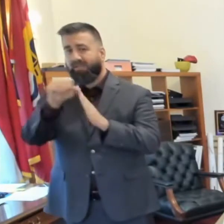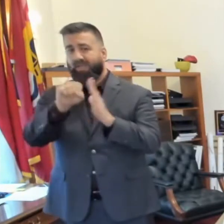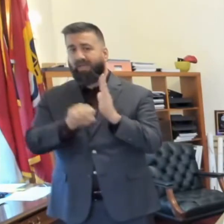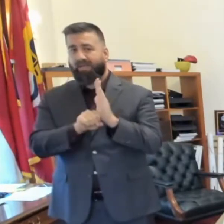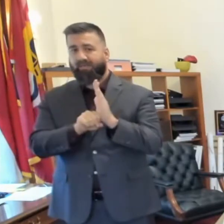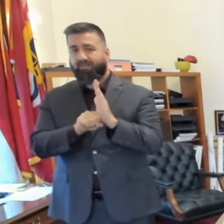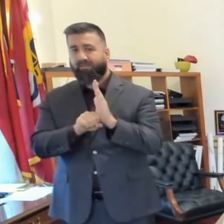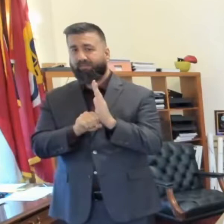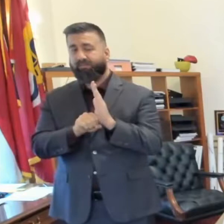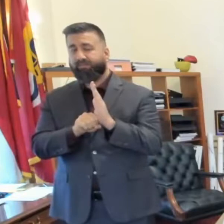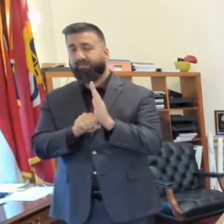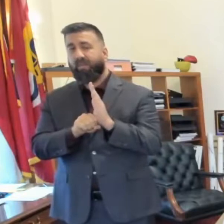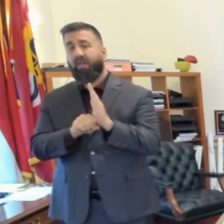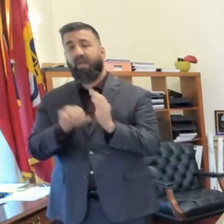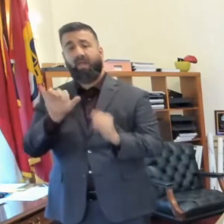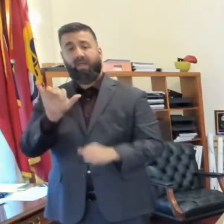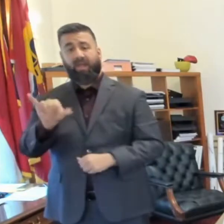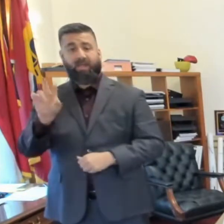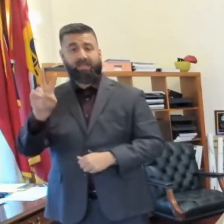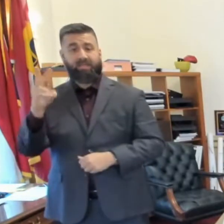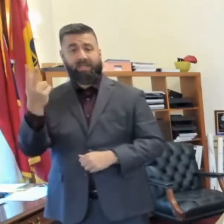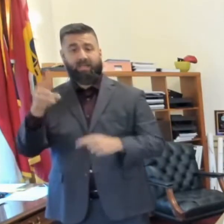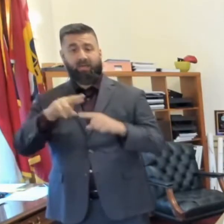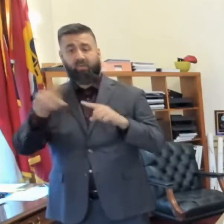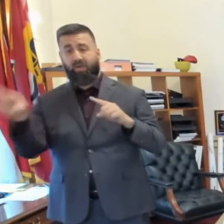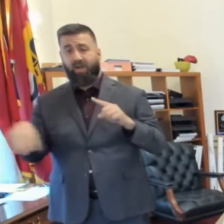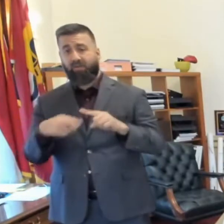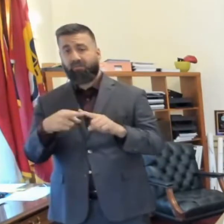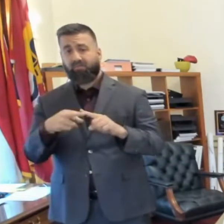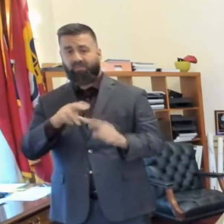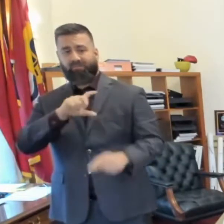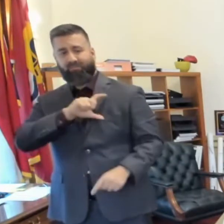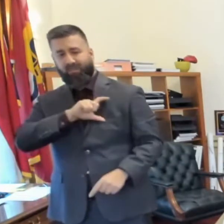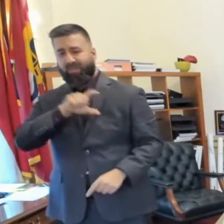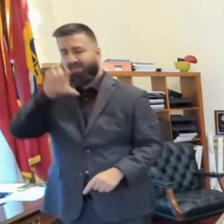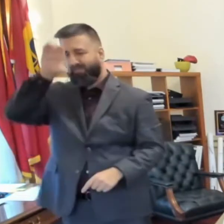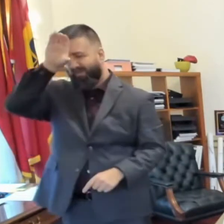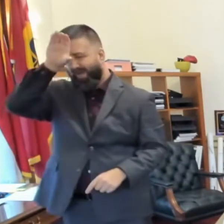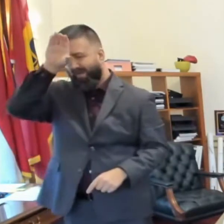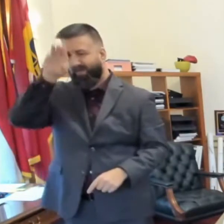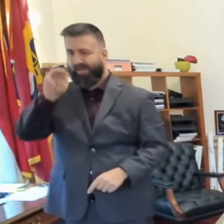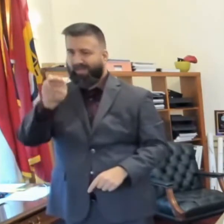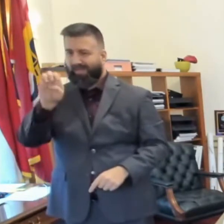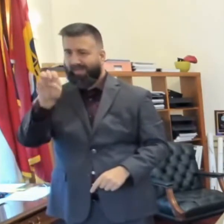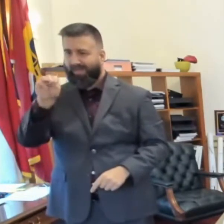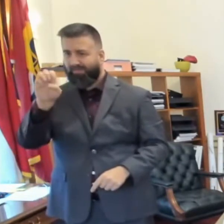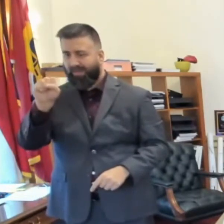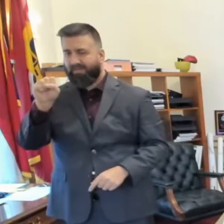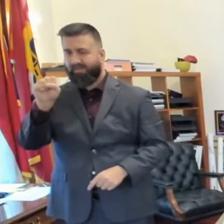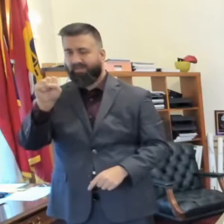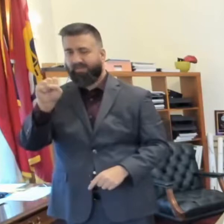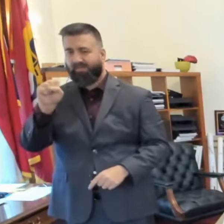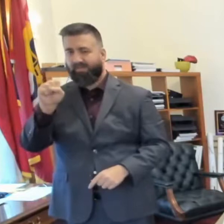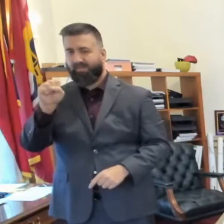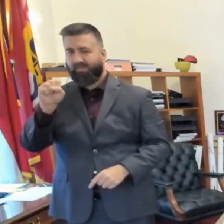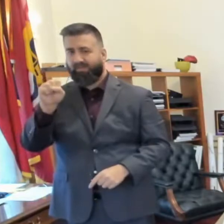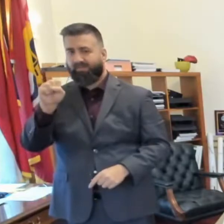that second round, first responders, fire, police, EMS, particularly EMS, folks who work on